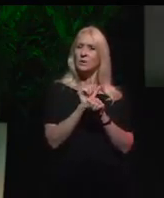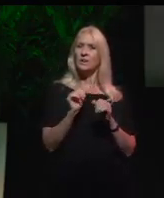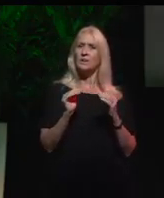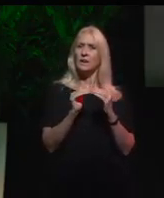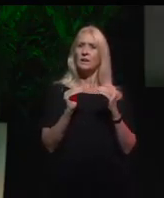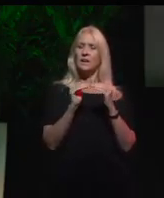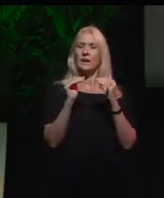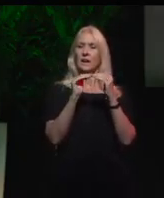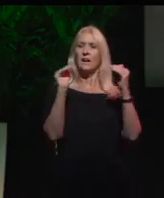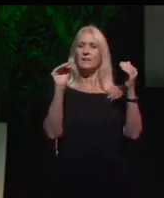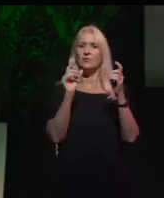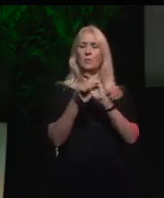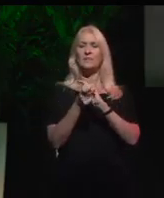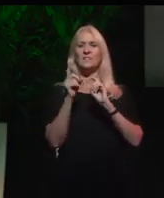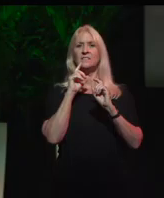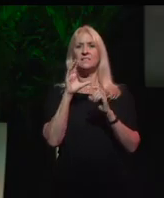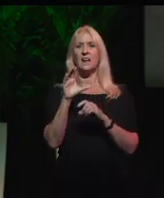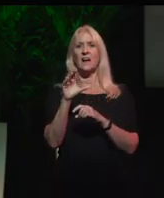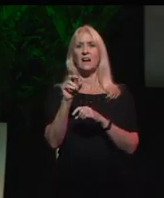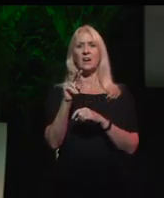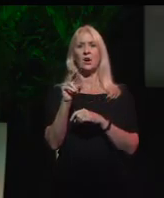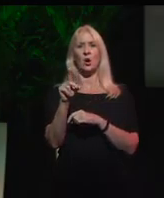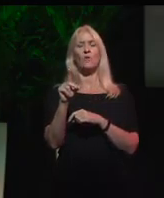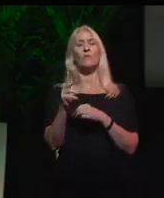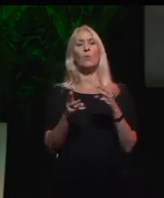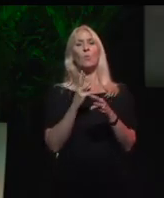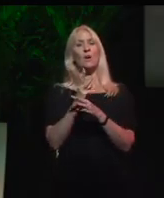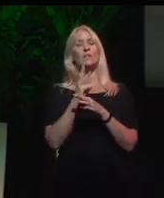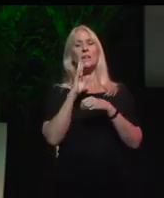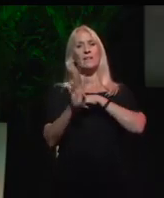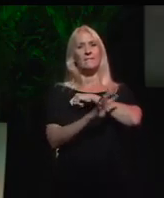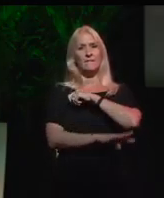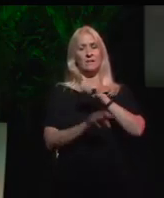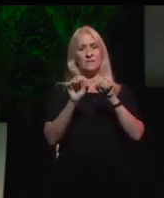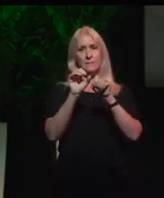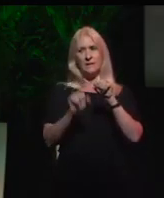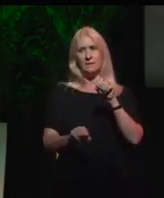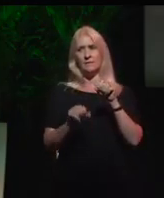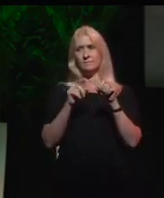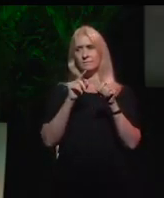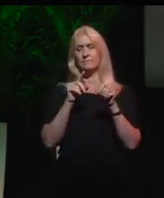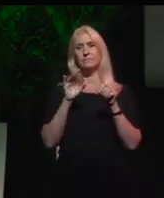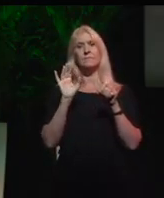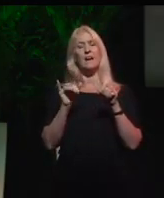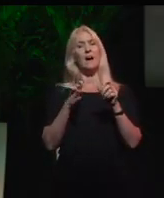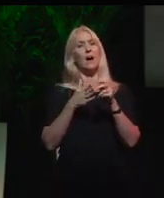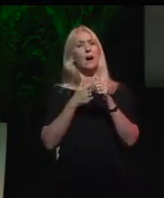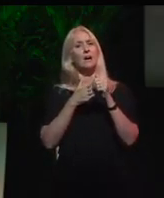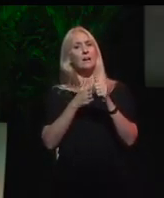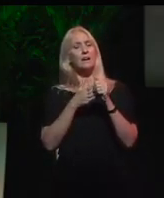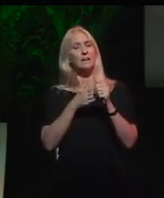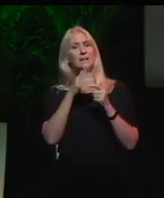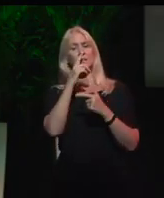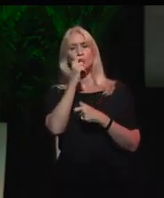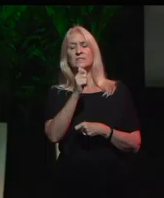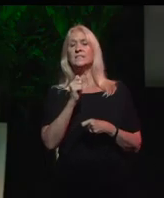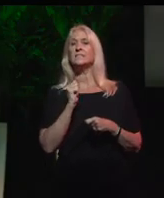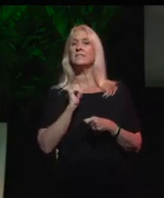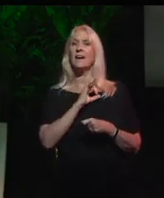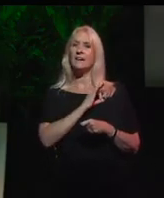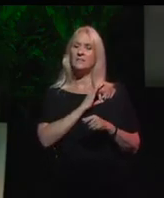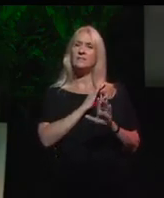world in our fall semester and resonated with concerns at that meeting. Our guiding interest as faculty was one to